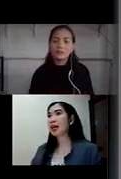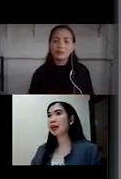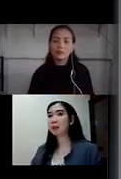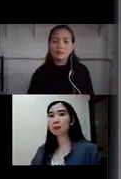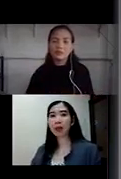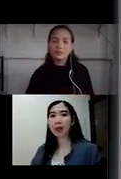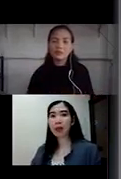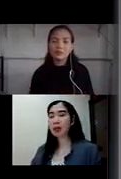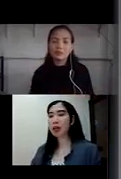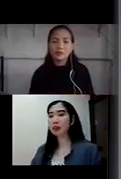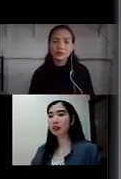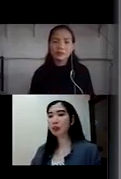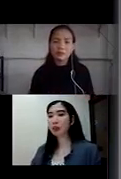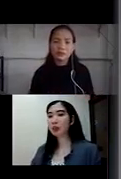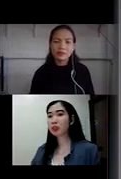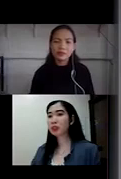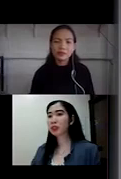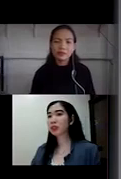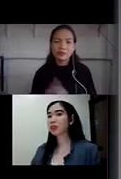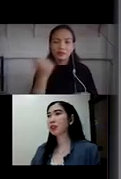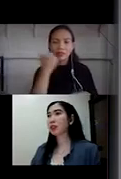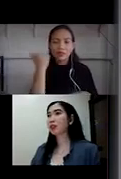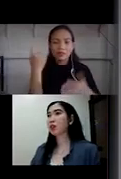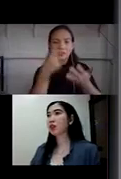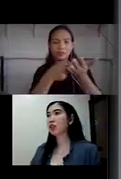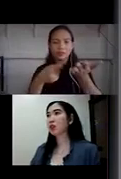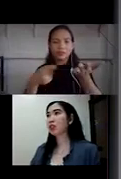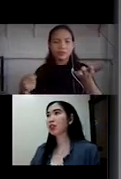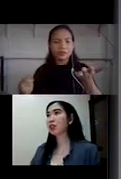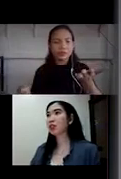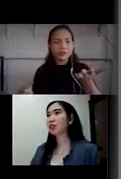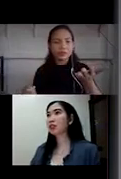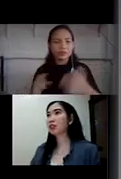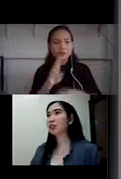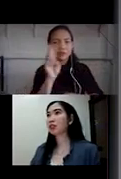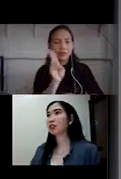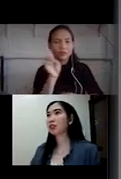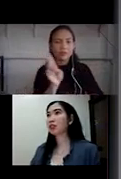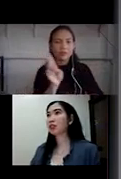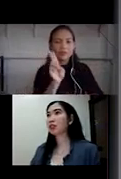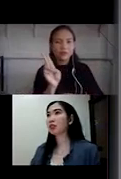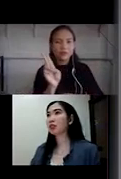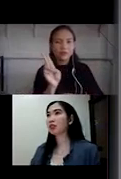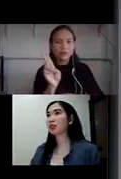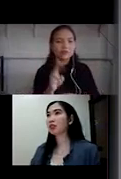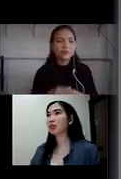sa other tools that we are using.